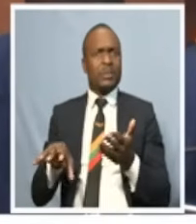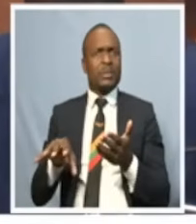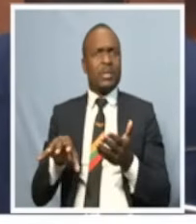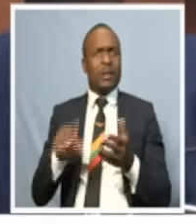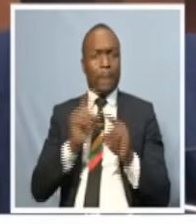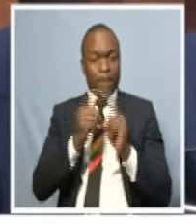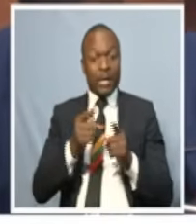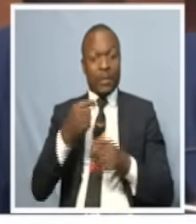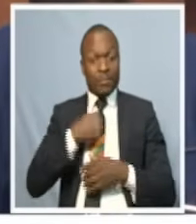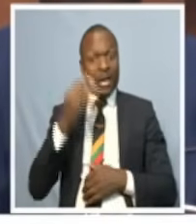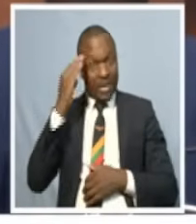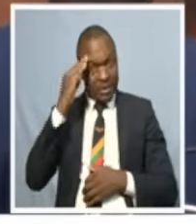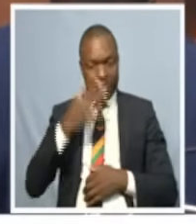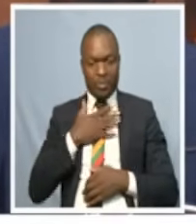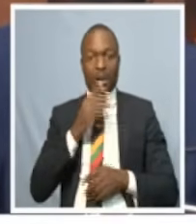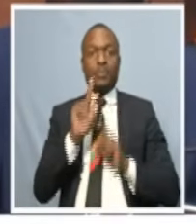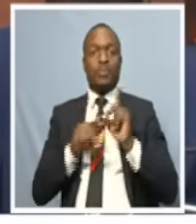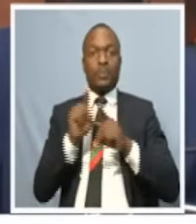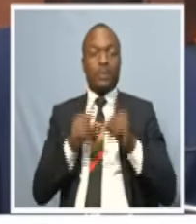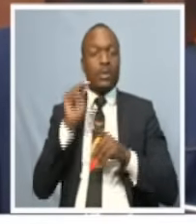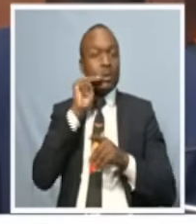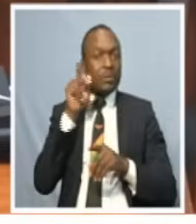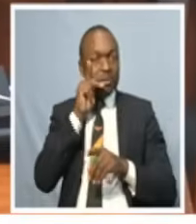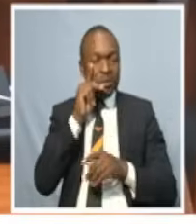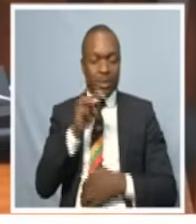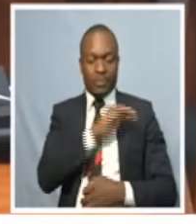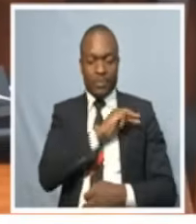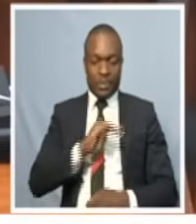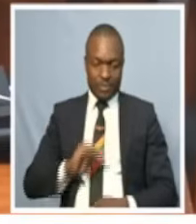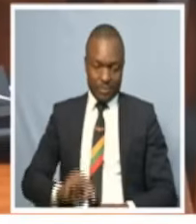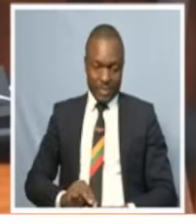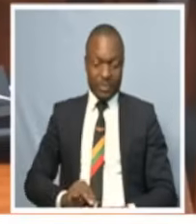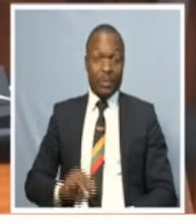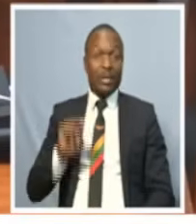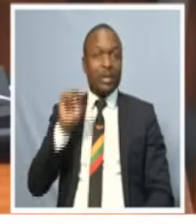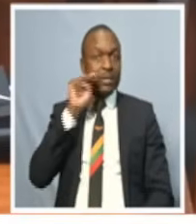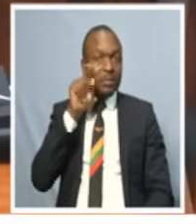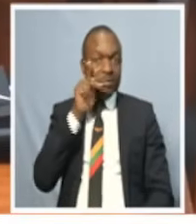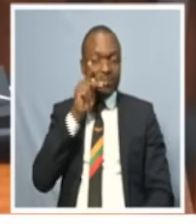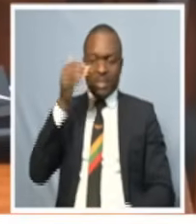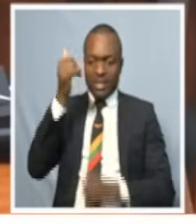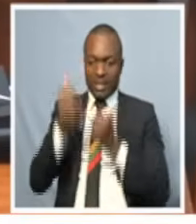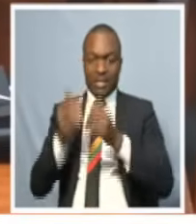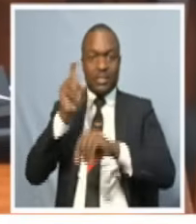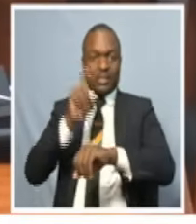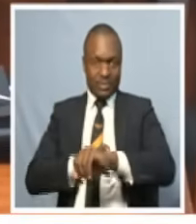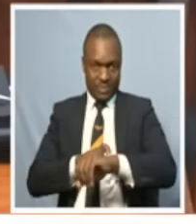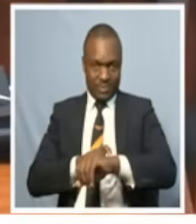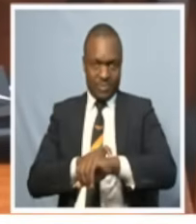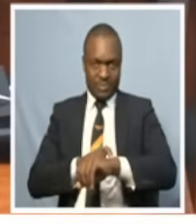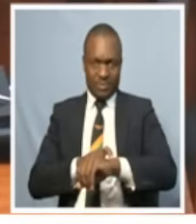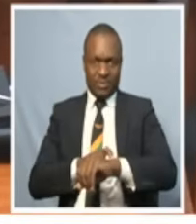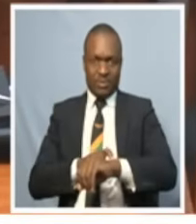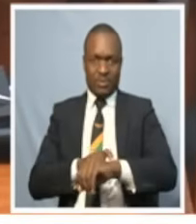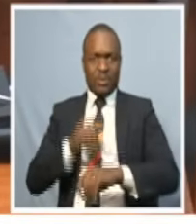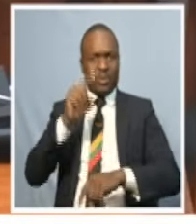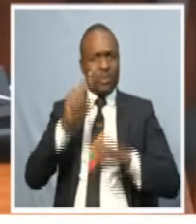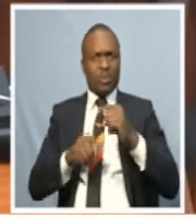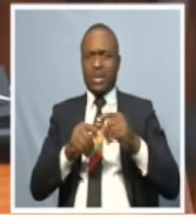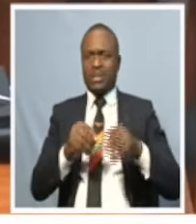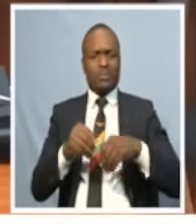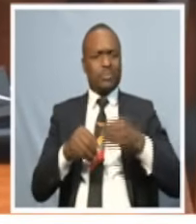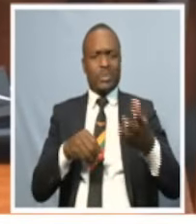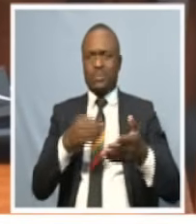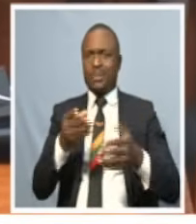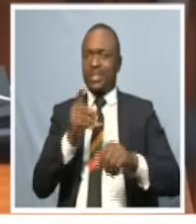know my people in Nakonde. The honorable member for Nakonde for the last time, I think we are not supposed to waste the